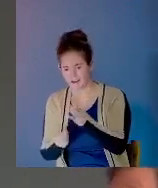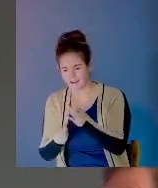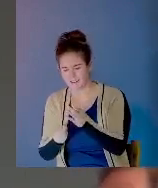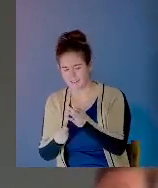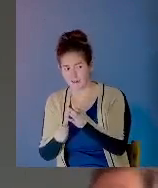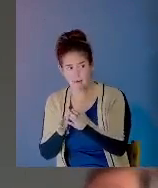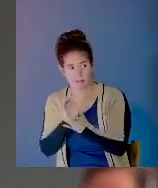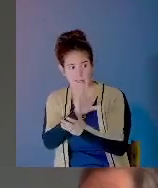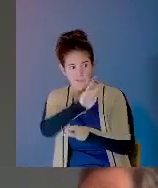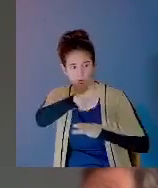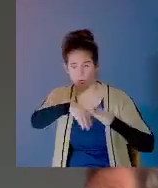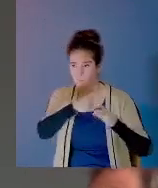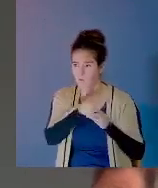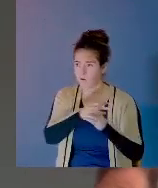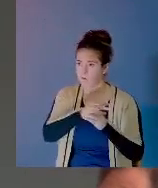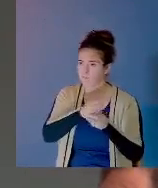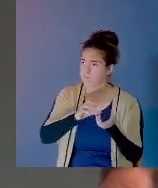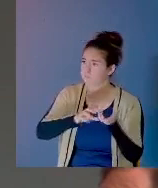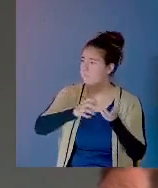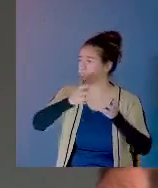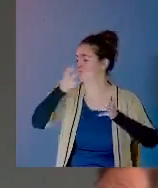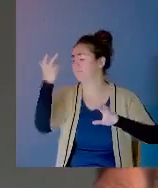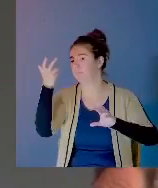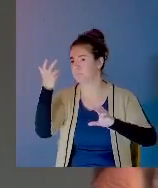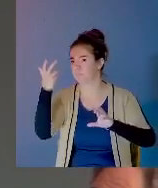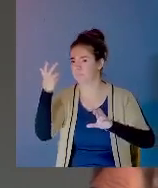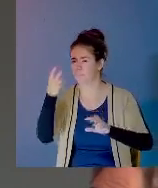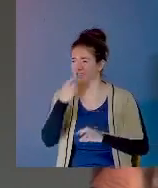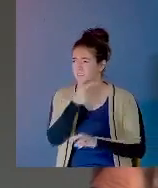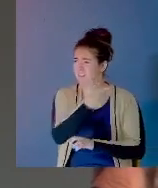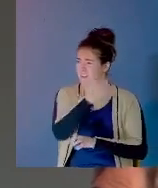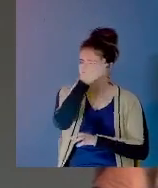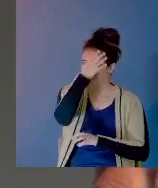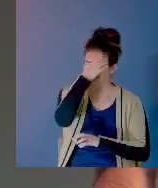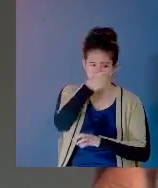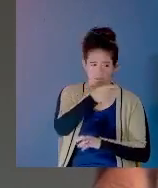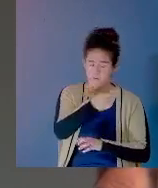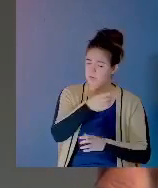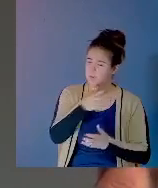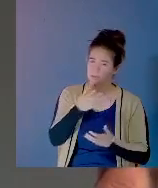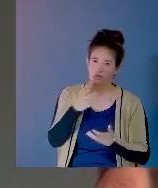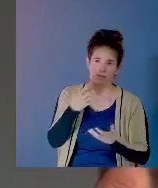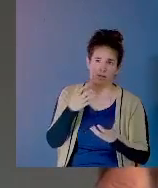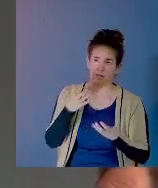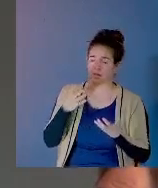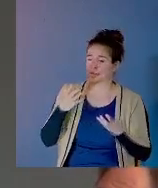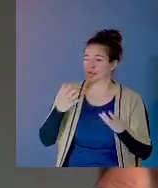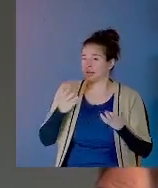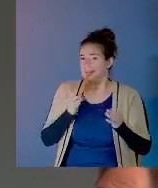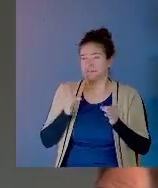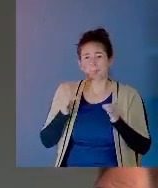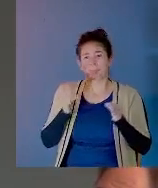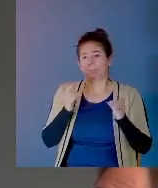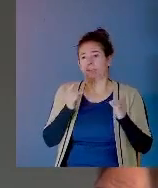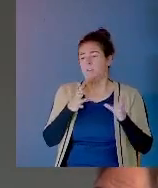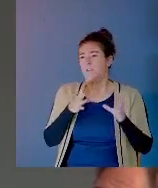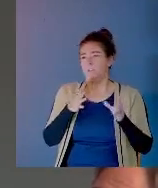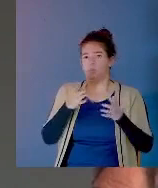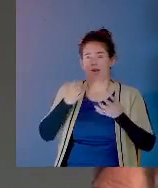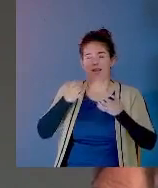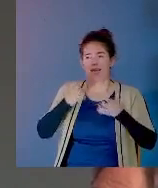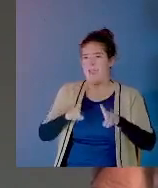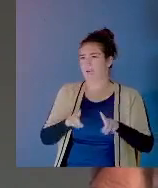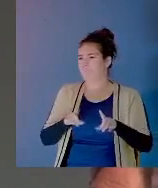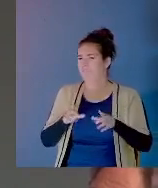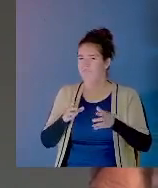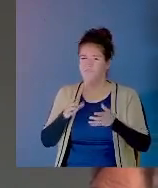And he was very devastated, and he went back into a really dark, dark place, party scene, you know,